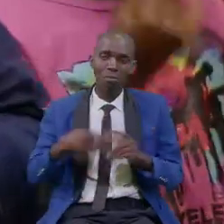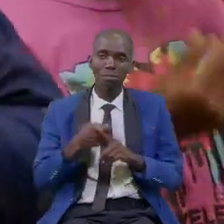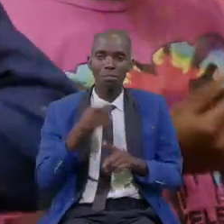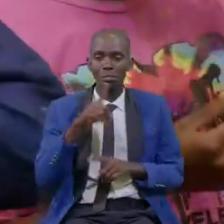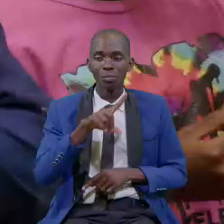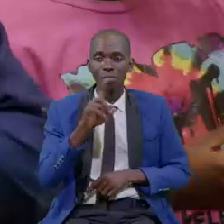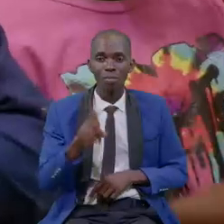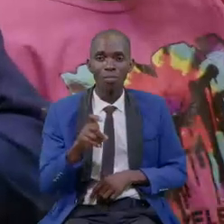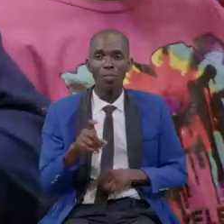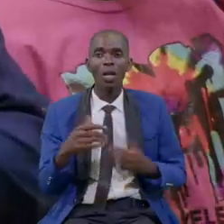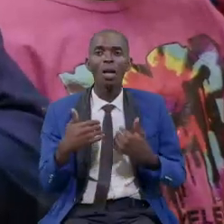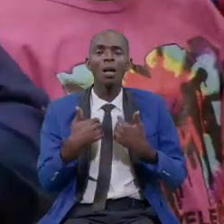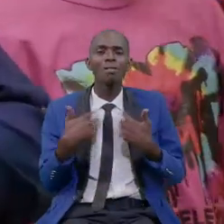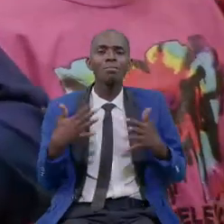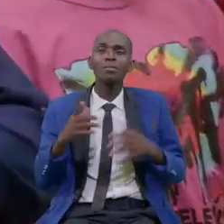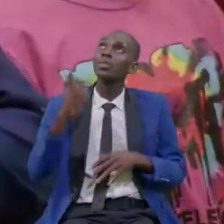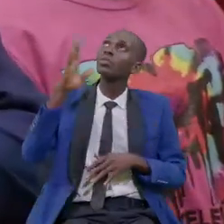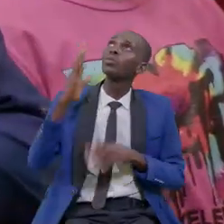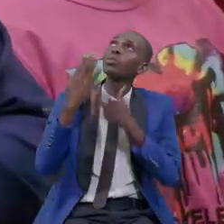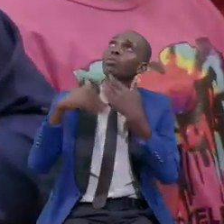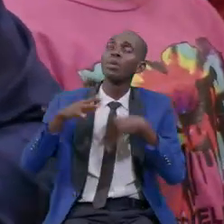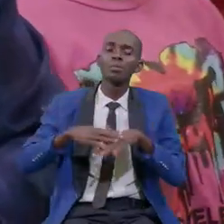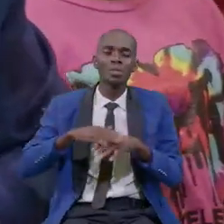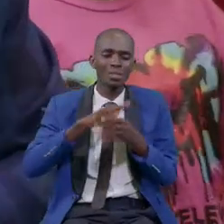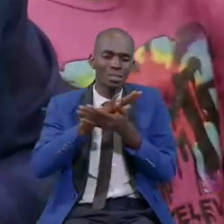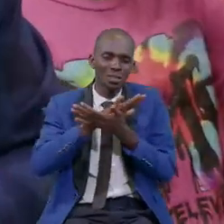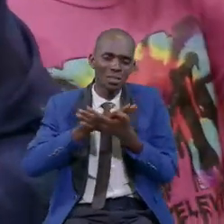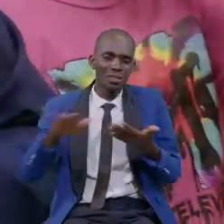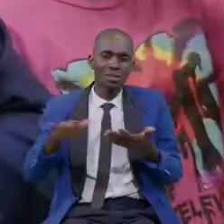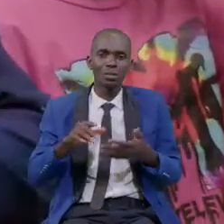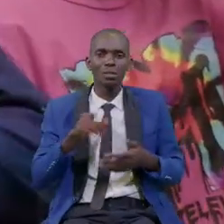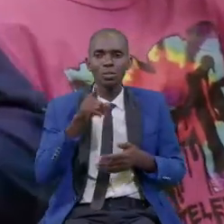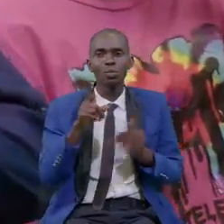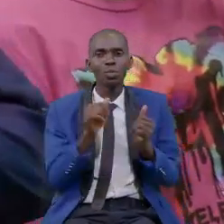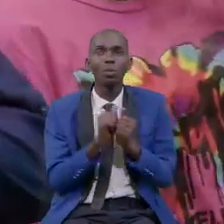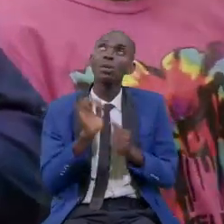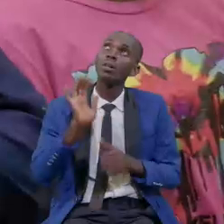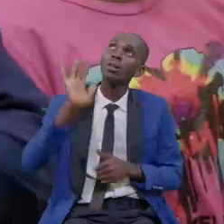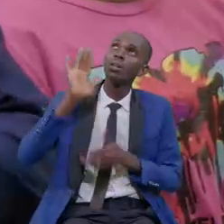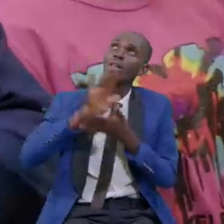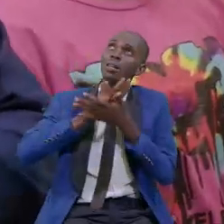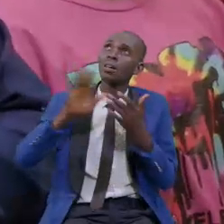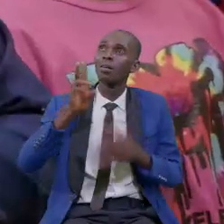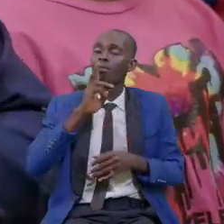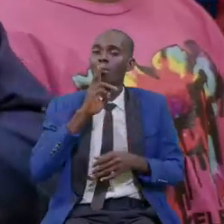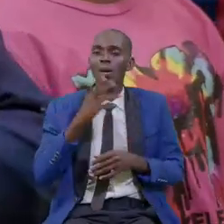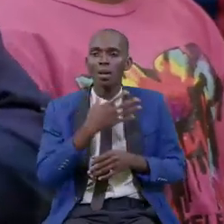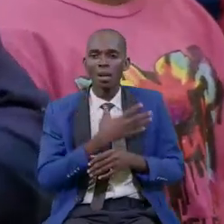Has the God of heaven sprinkled that clean water upon you? And you're free,